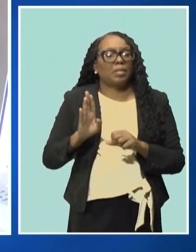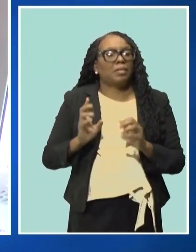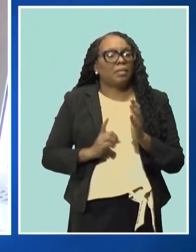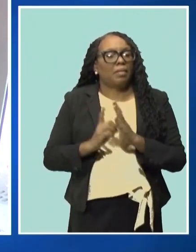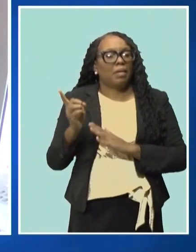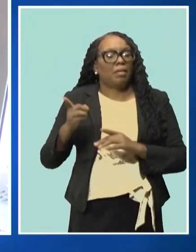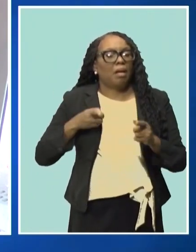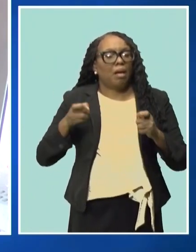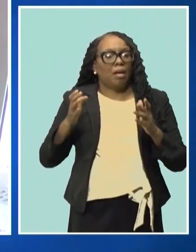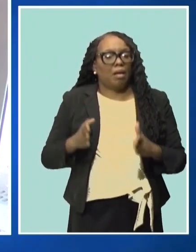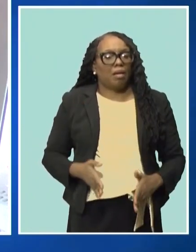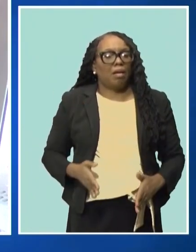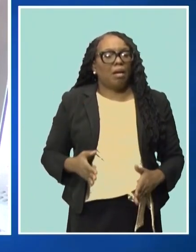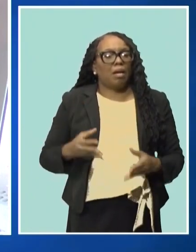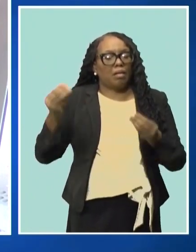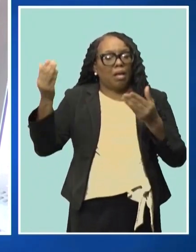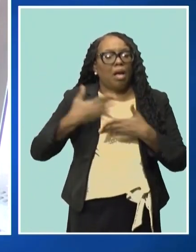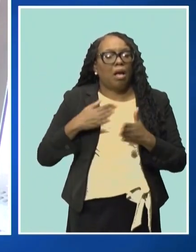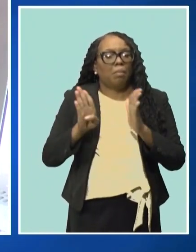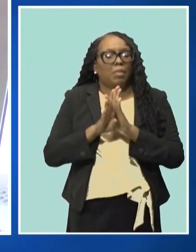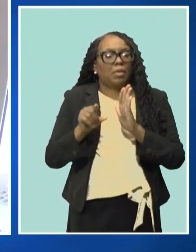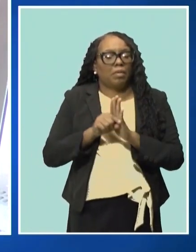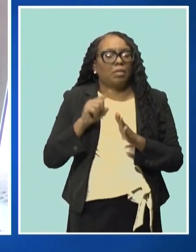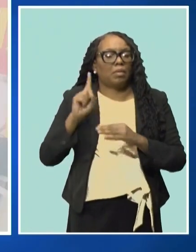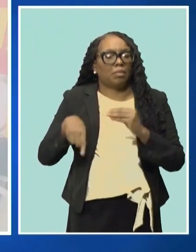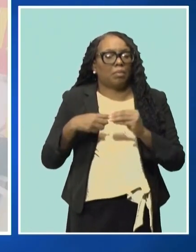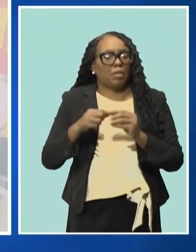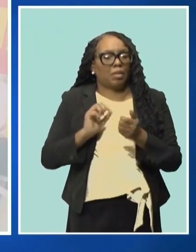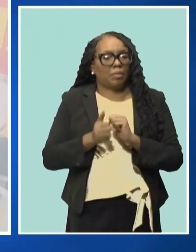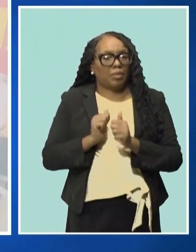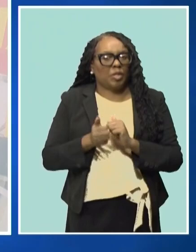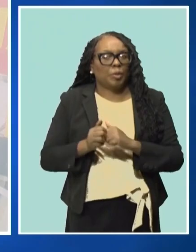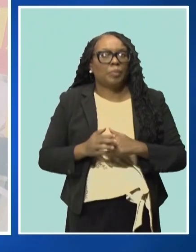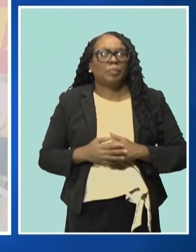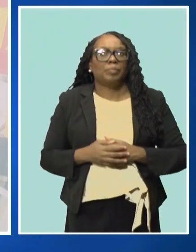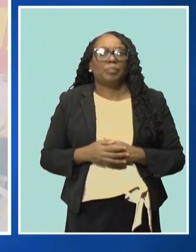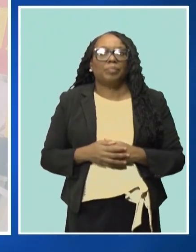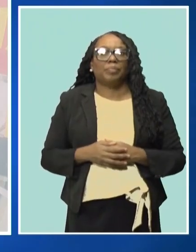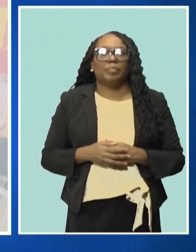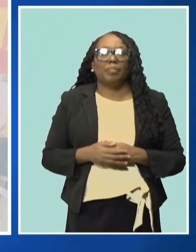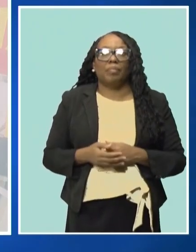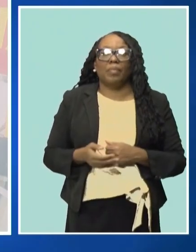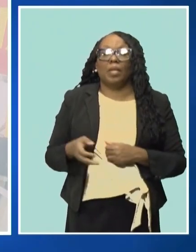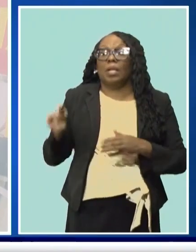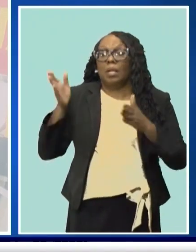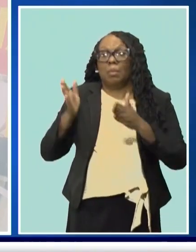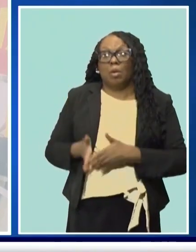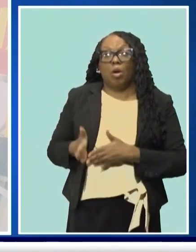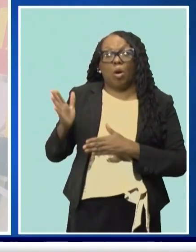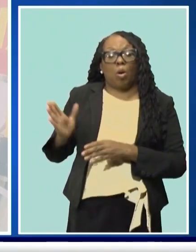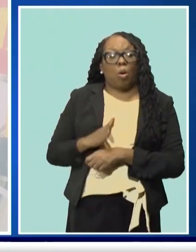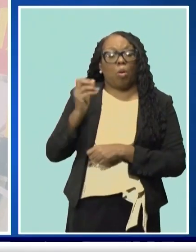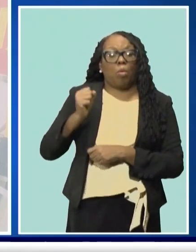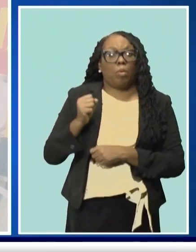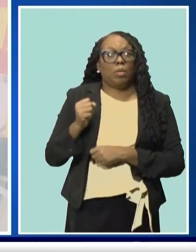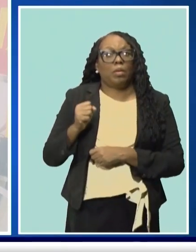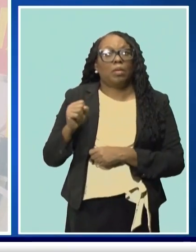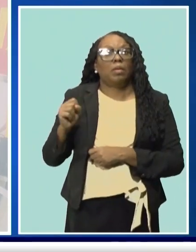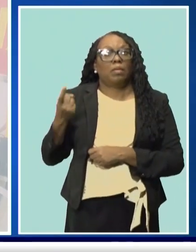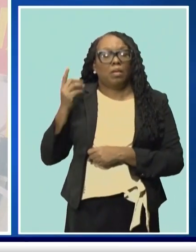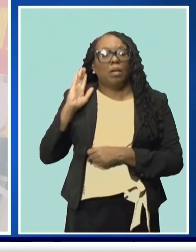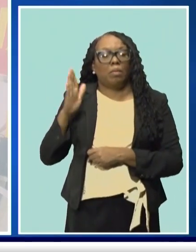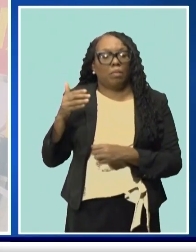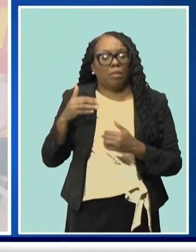prizes, gave some background to the competition. So our first place person, they would get, the 3 months loan on